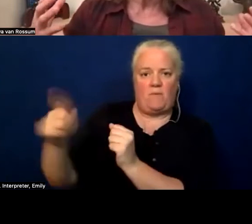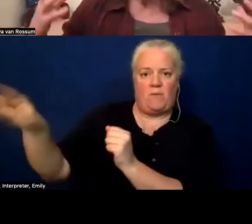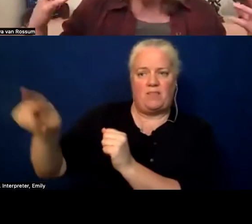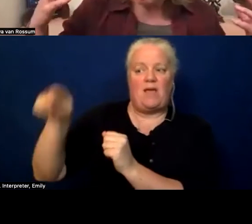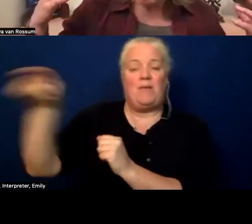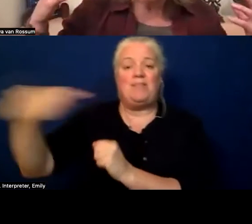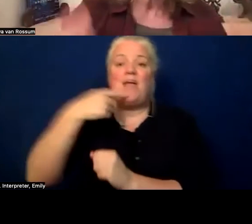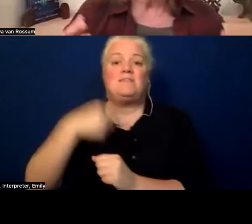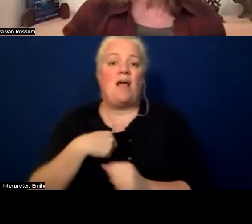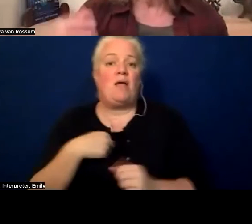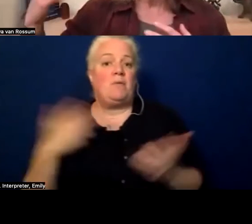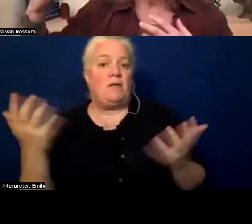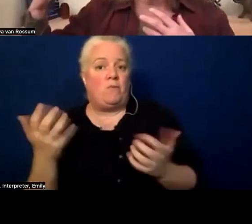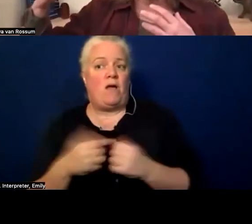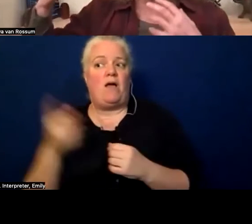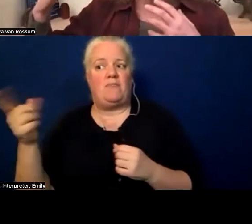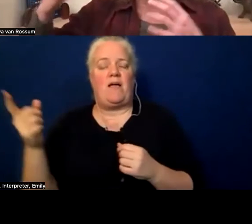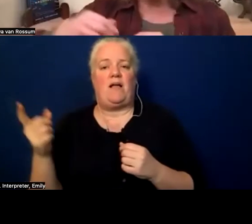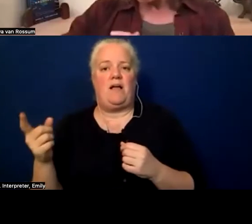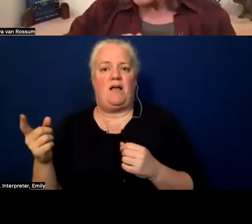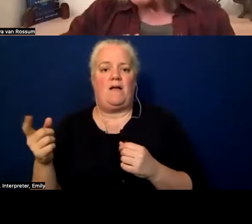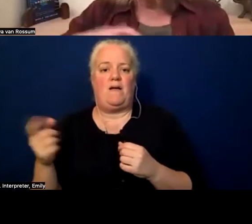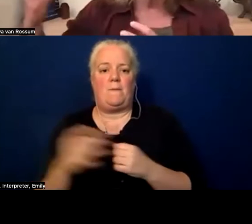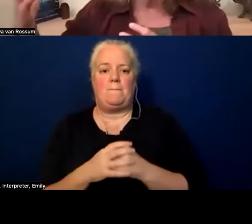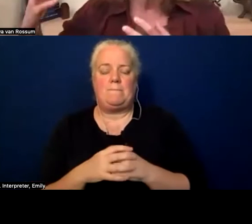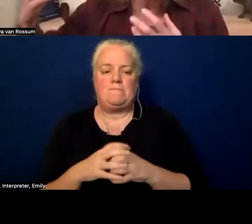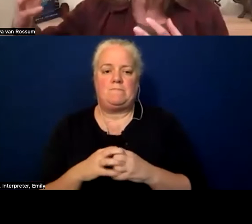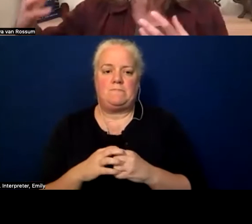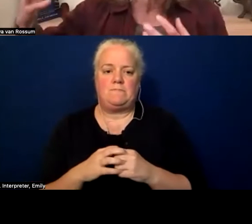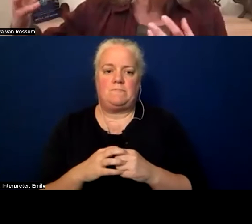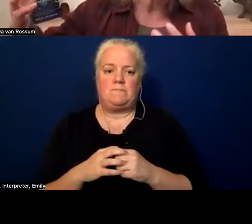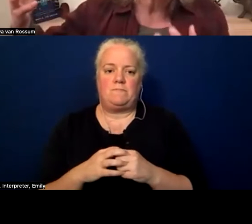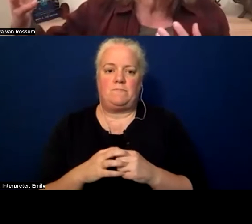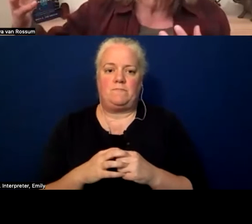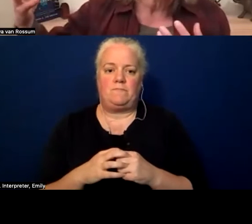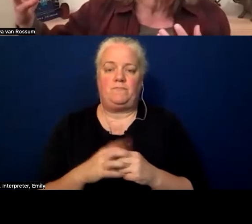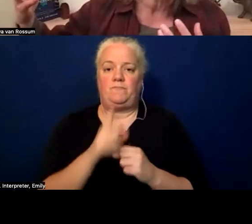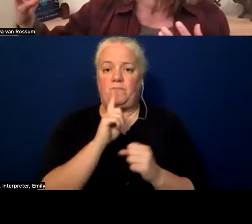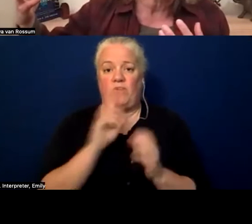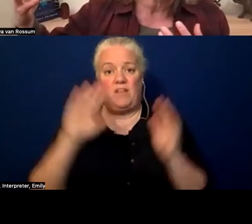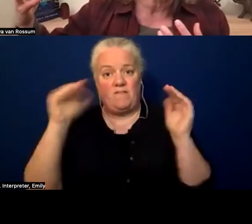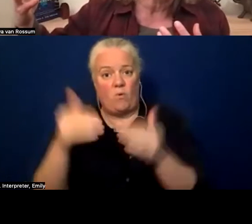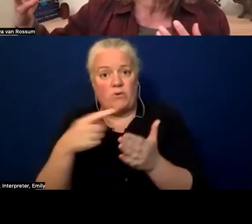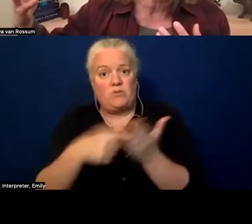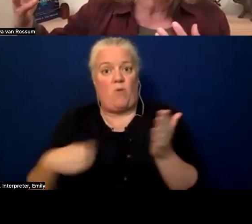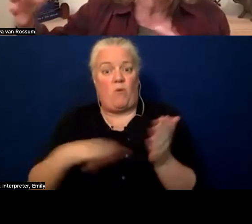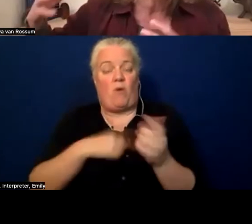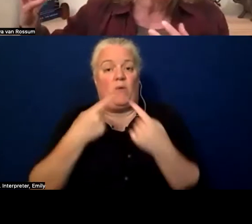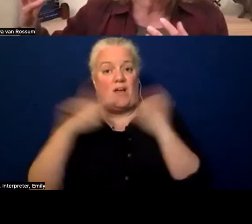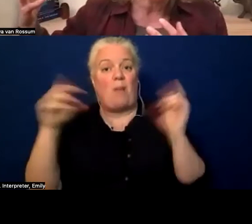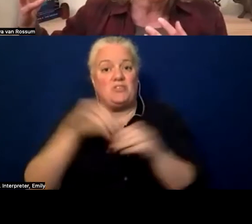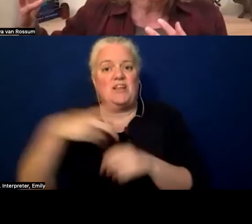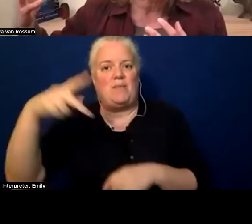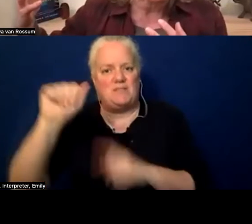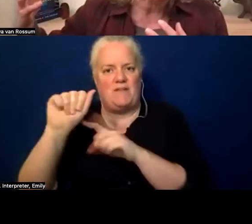is most firmly focusing in on what we actually accomplished in the Commonwealth of Pennsylvania with